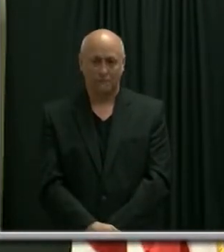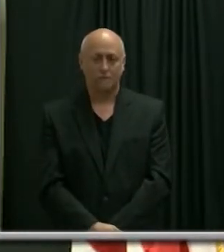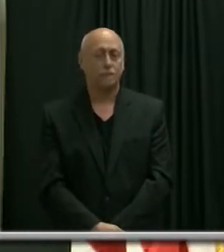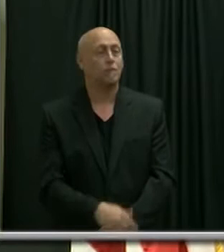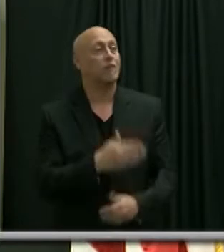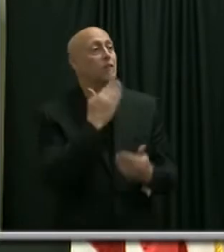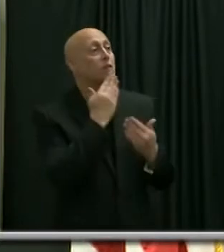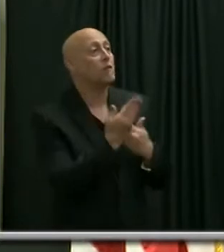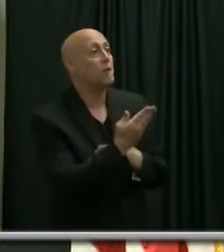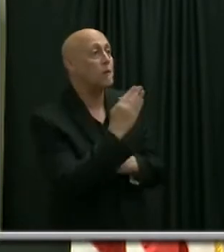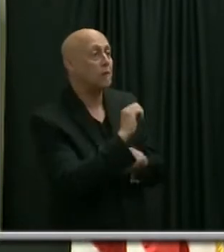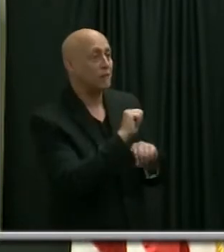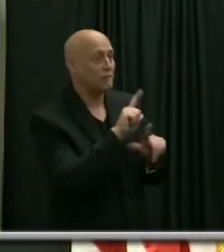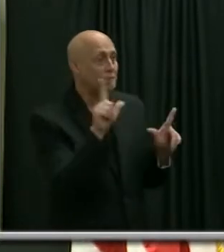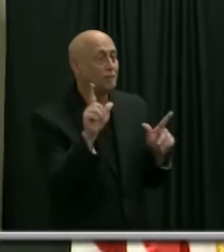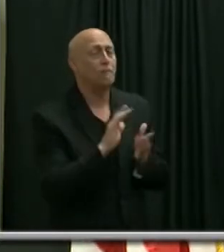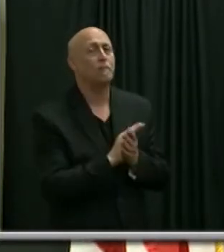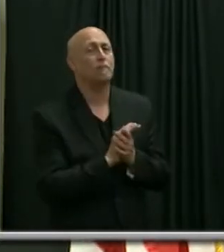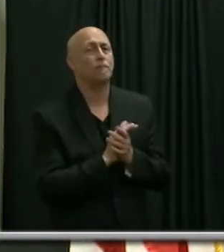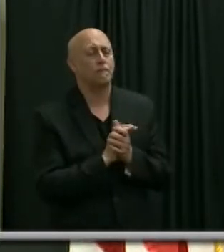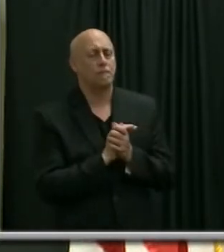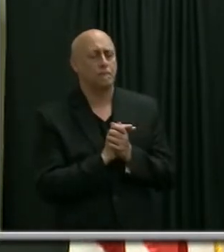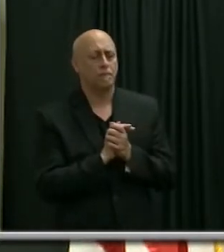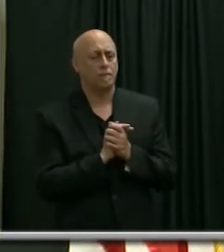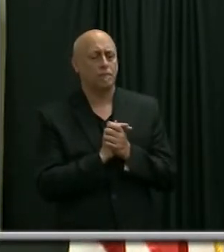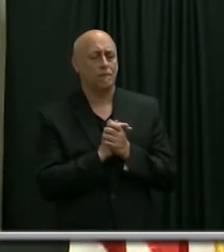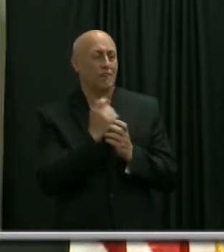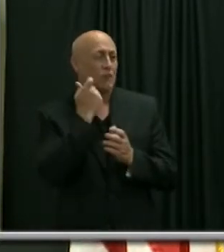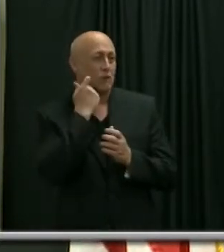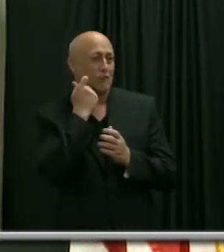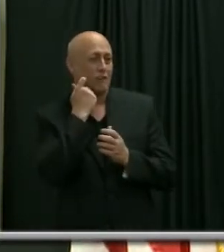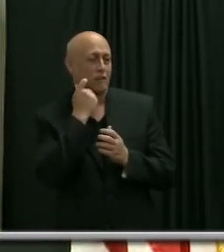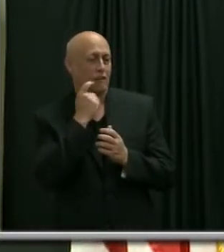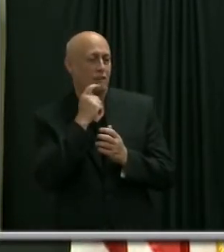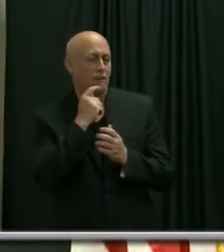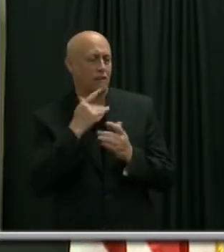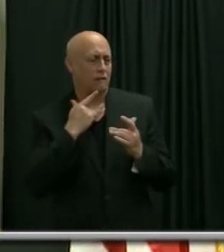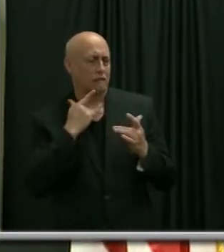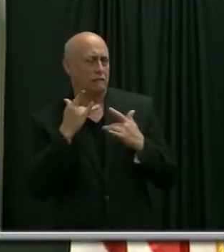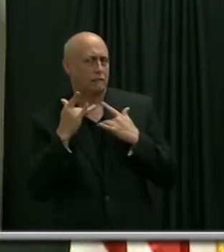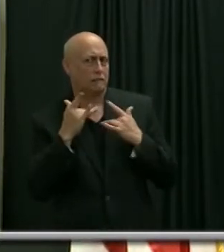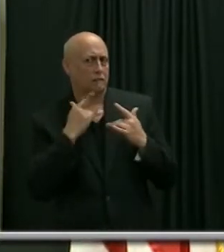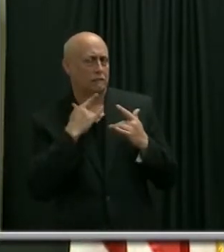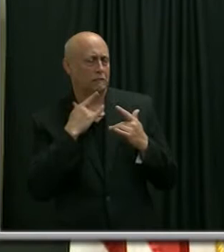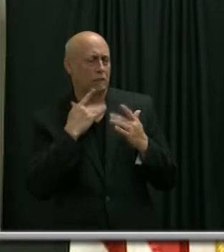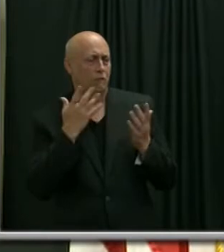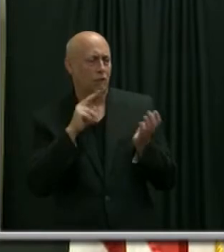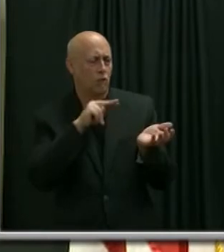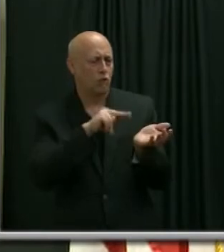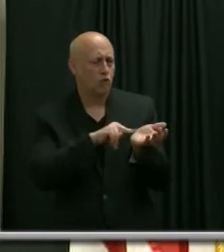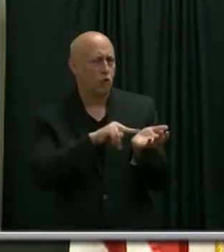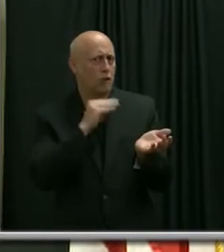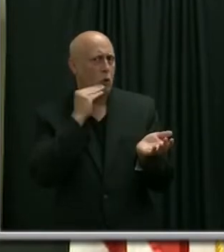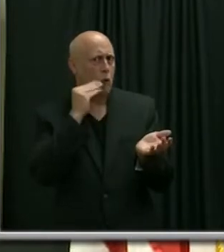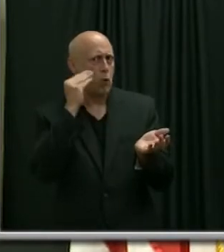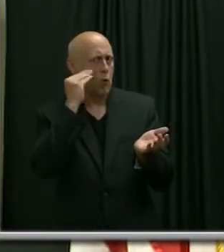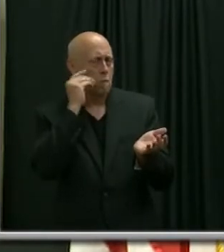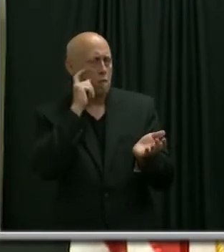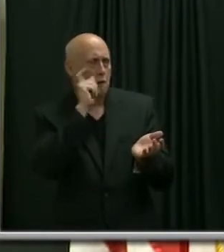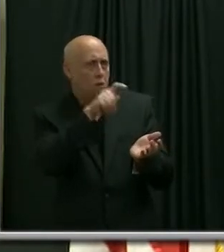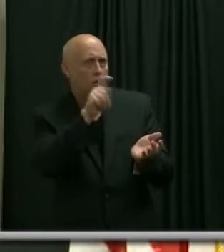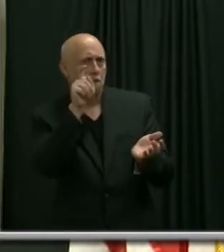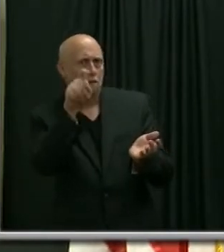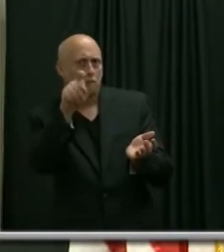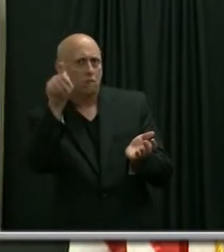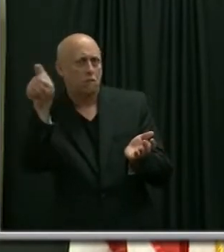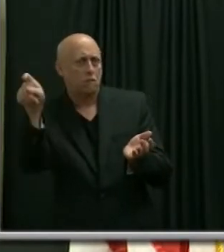Yes, good morning, everyone. With recent concerns that we saw at some of our nursing homes, and in light